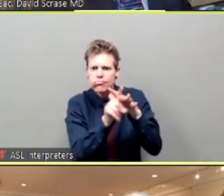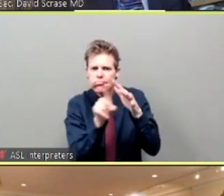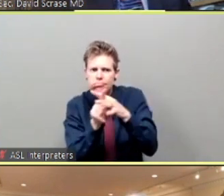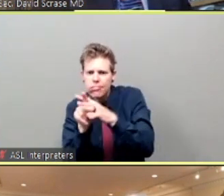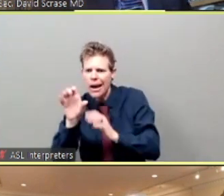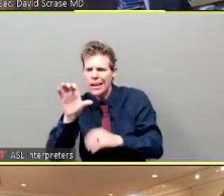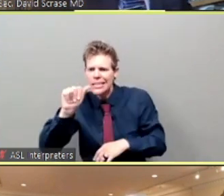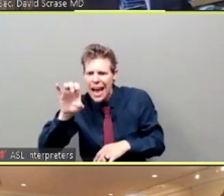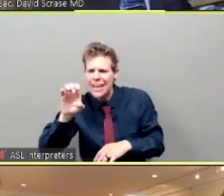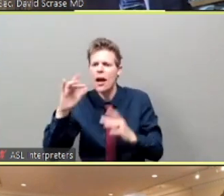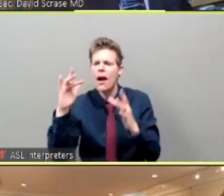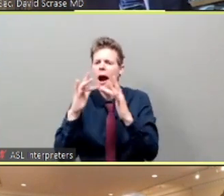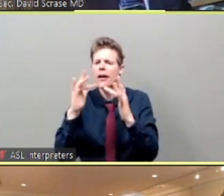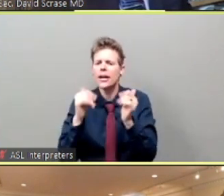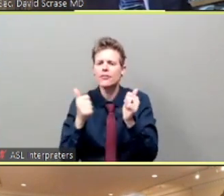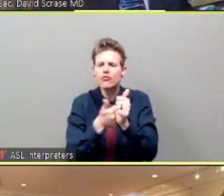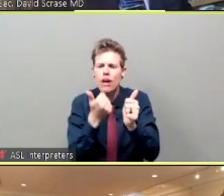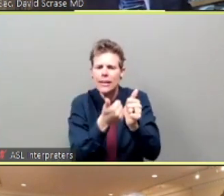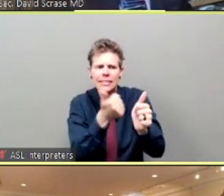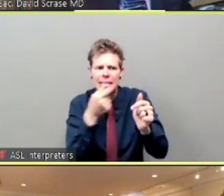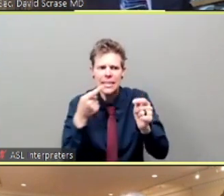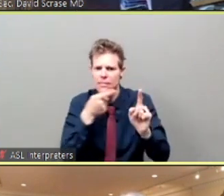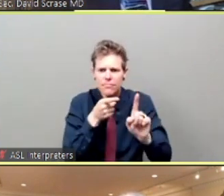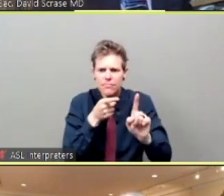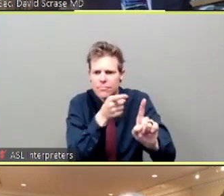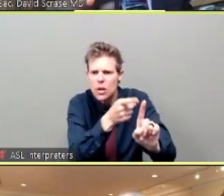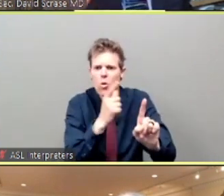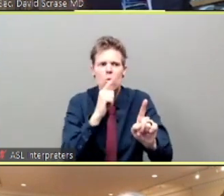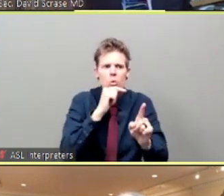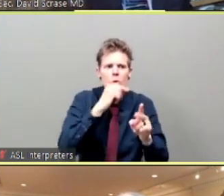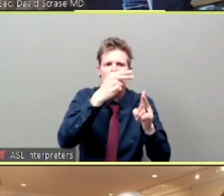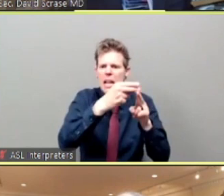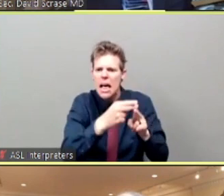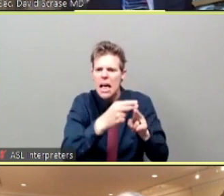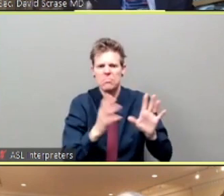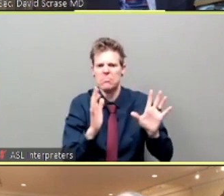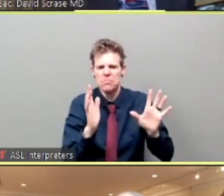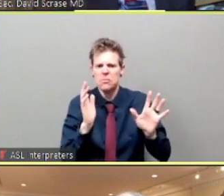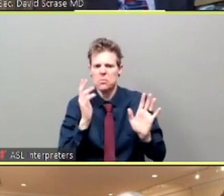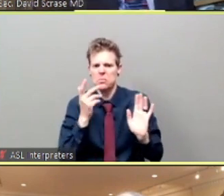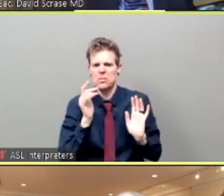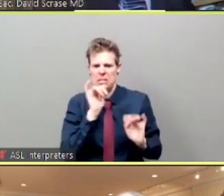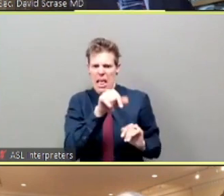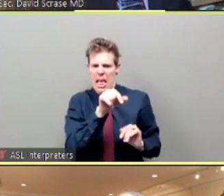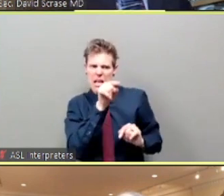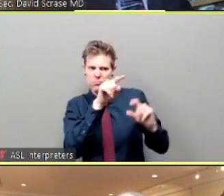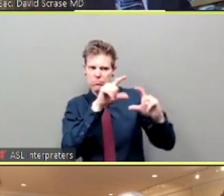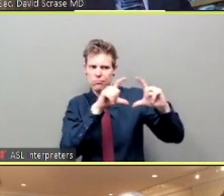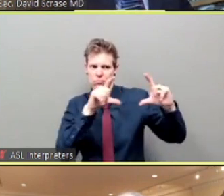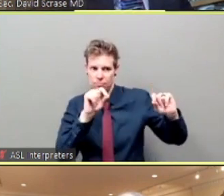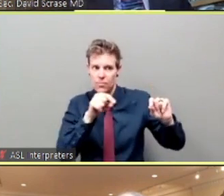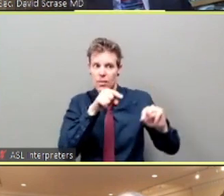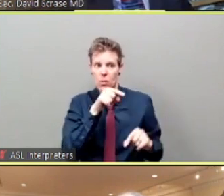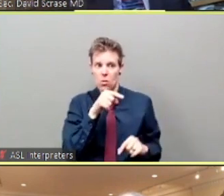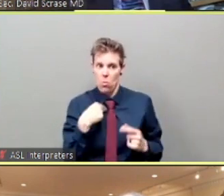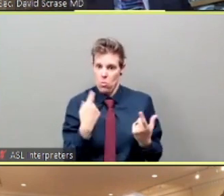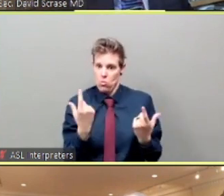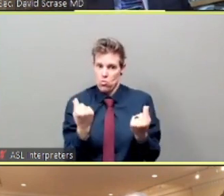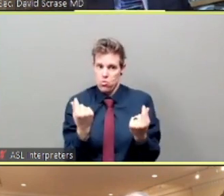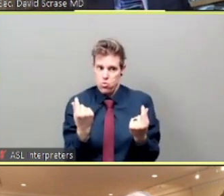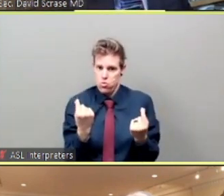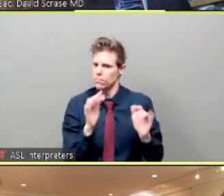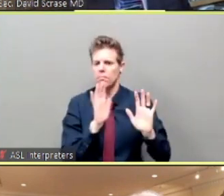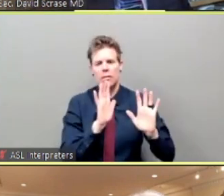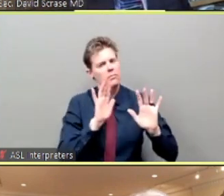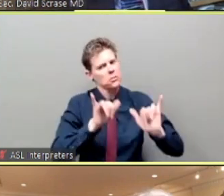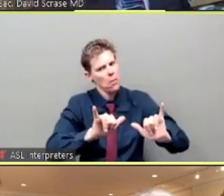that category. The measures are the same. Second most important thing is we're dropping PPE. It's just no